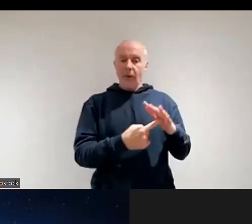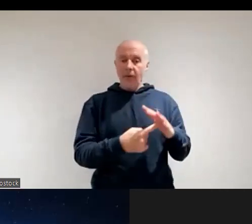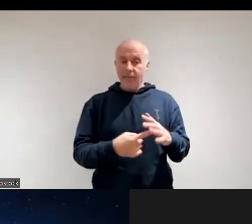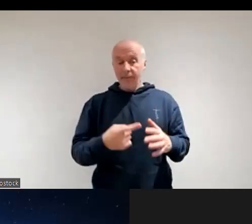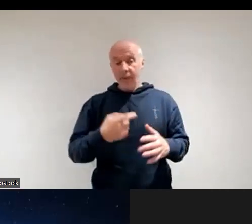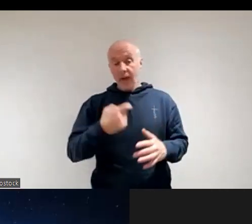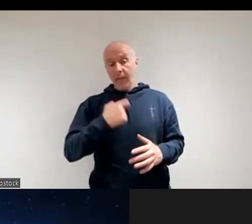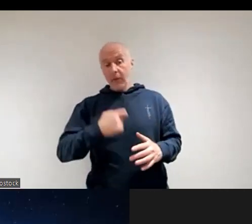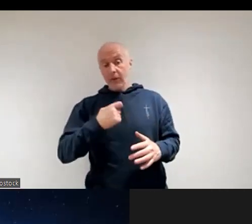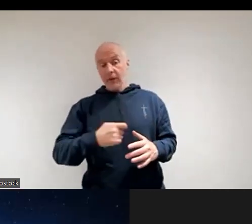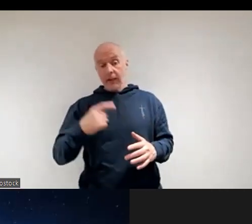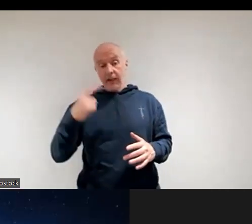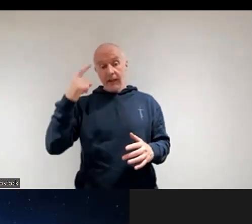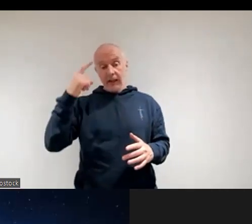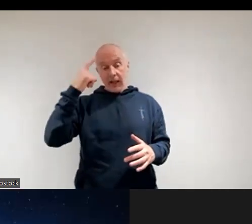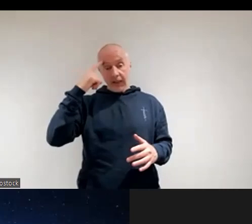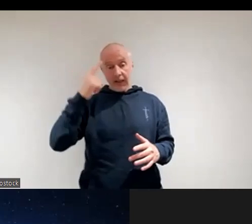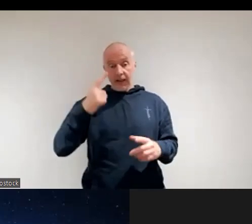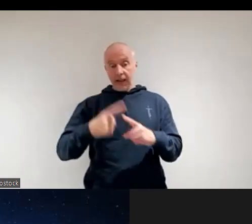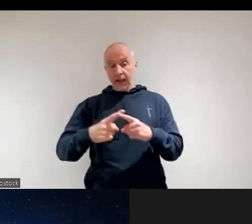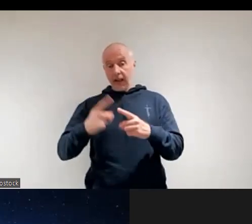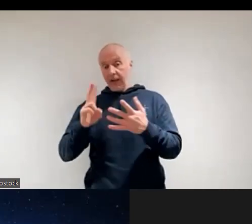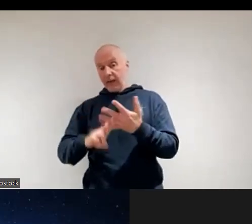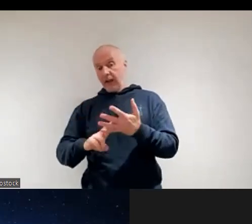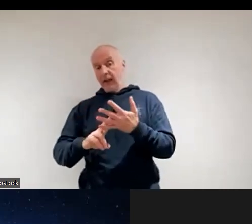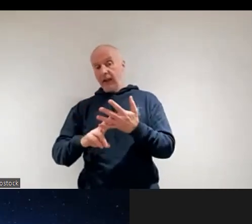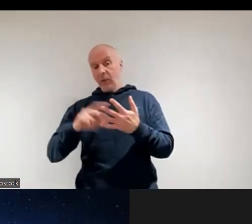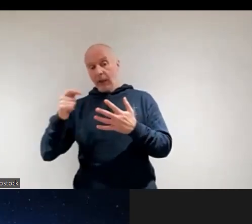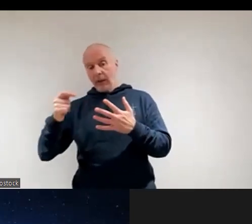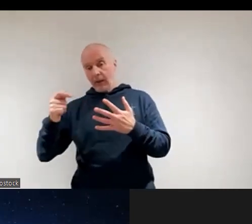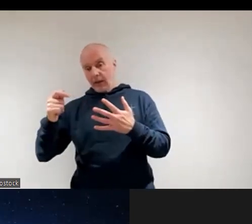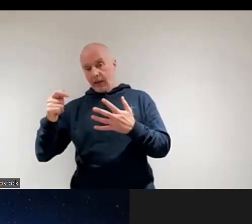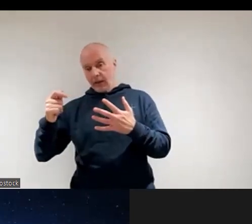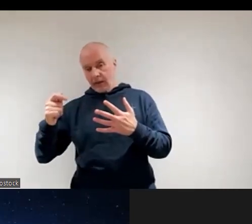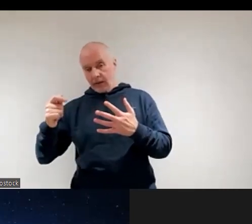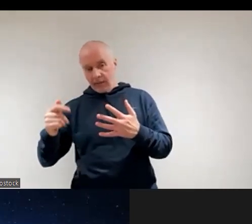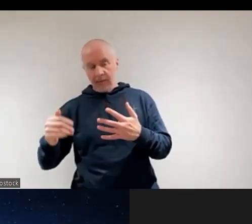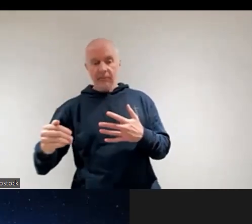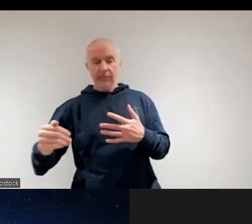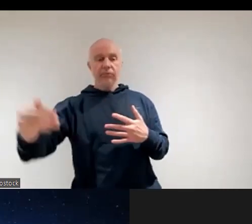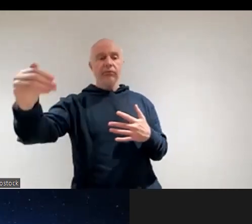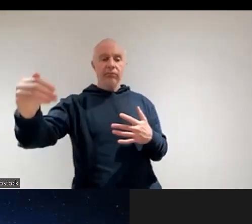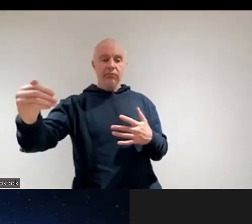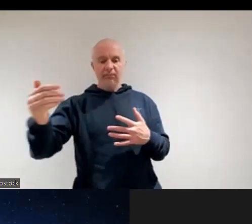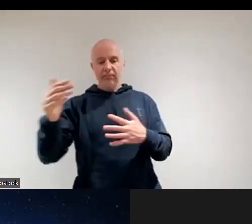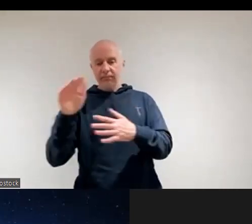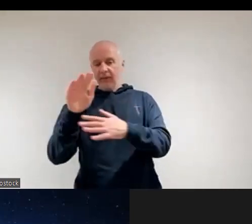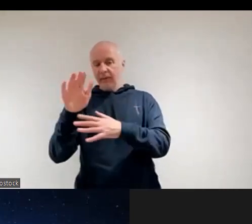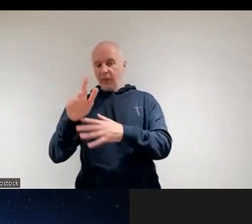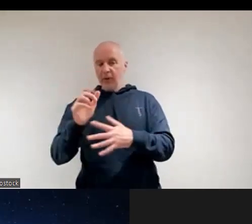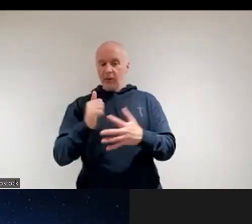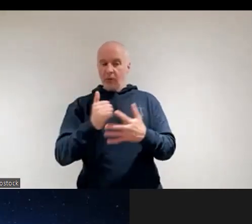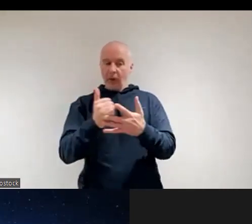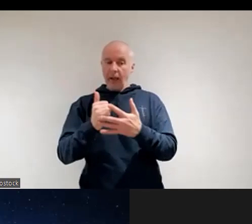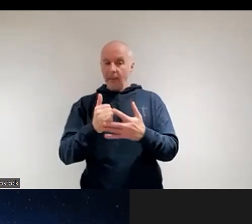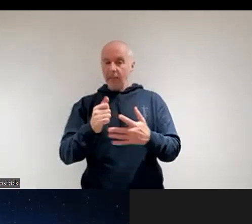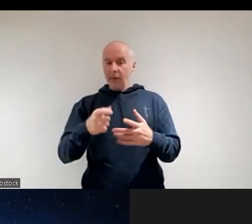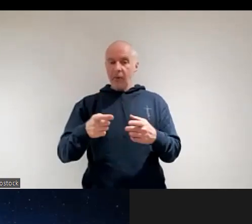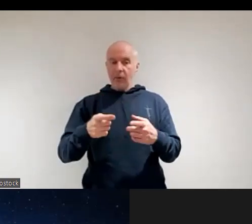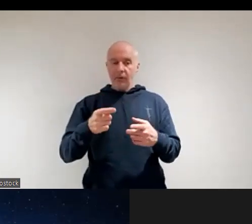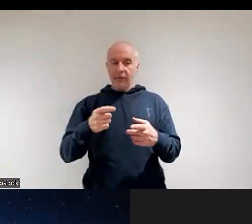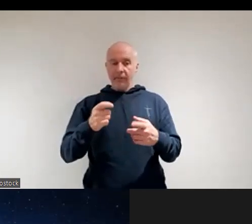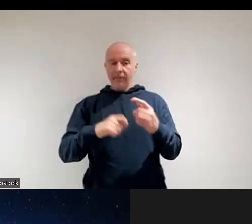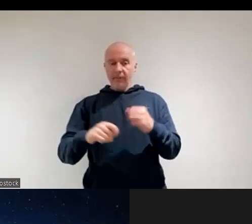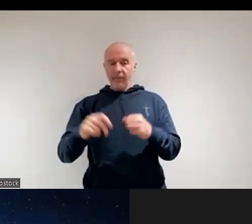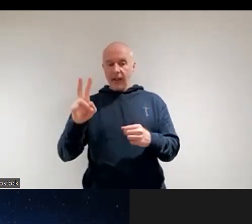Personally, I think that the EVs will be the mainstream in the future to help everyone to electrify. And this is